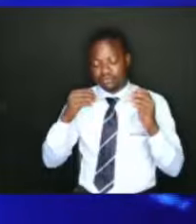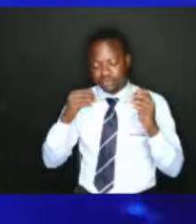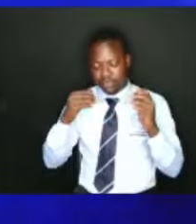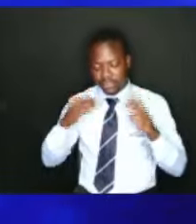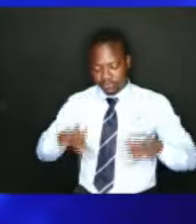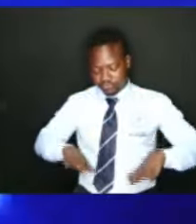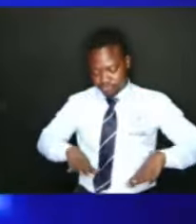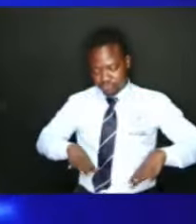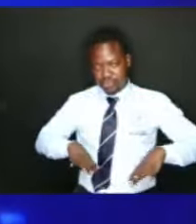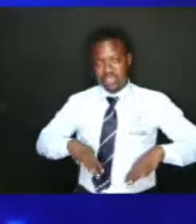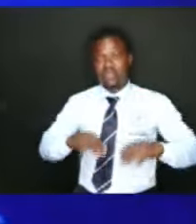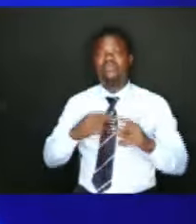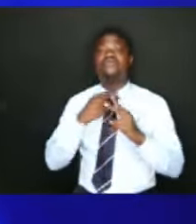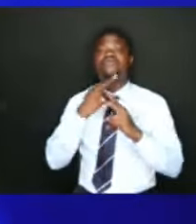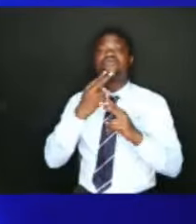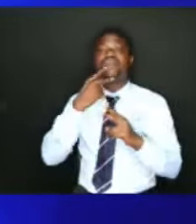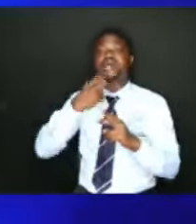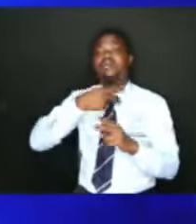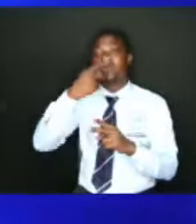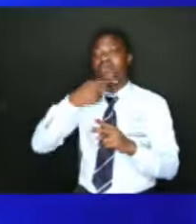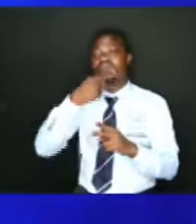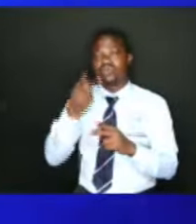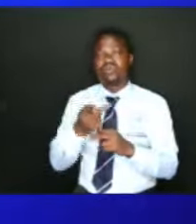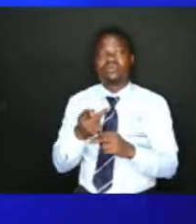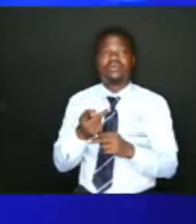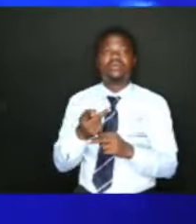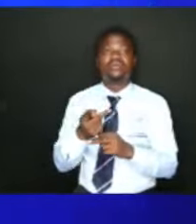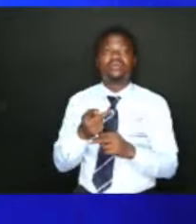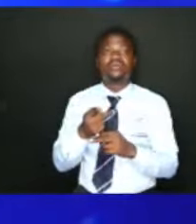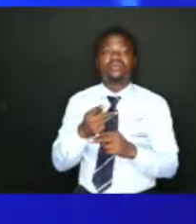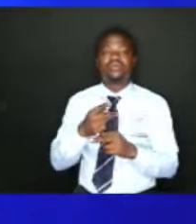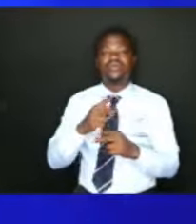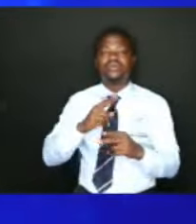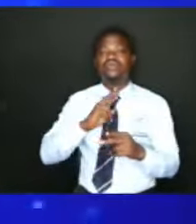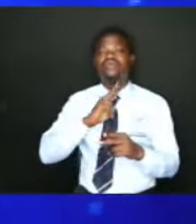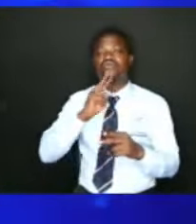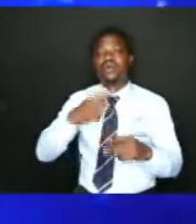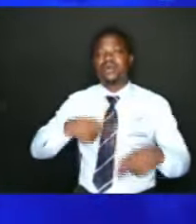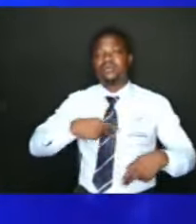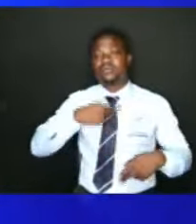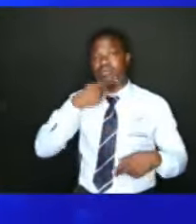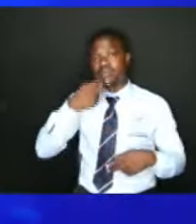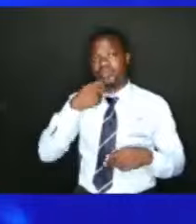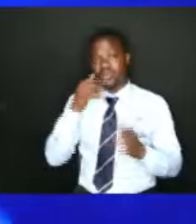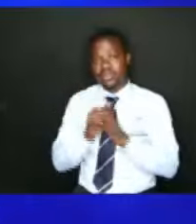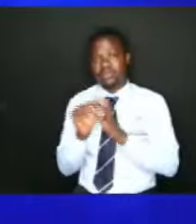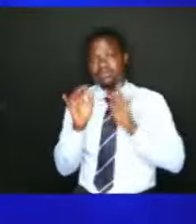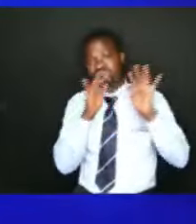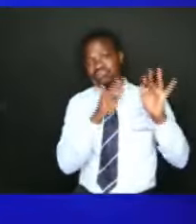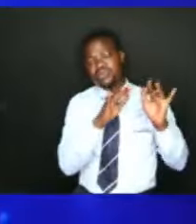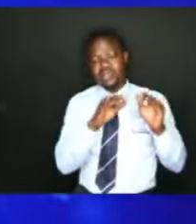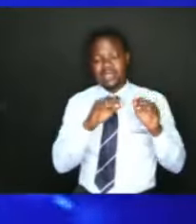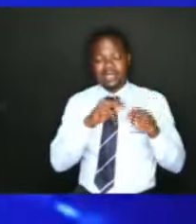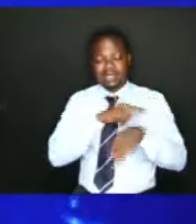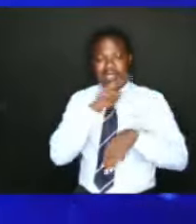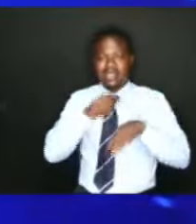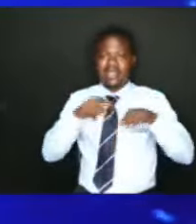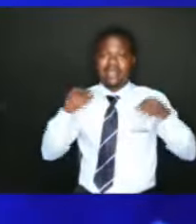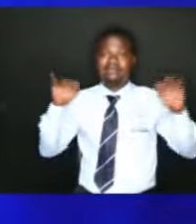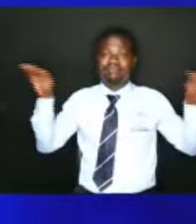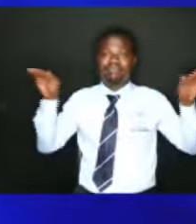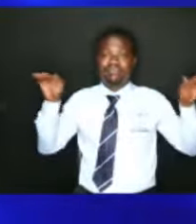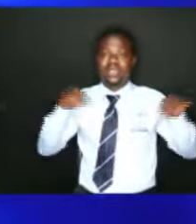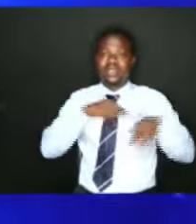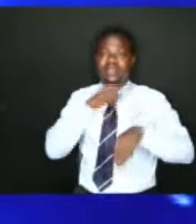the church's standing choir par excellence, is having its concert at the National Theater. Let